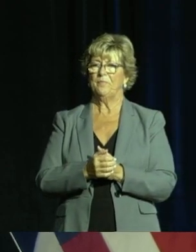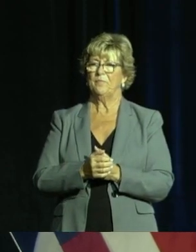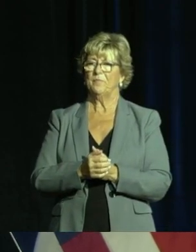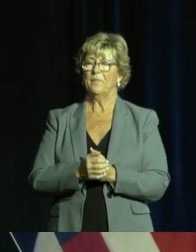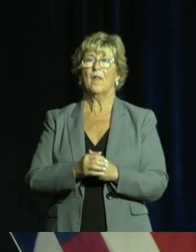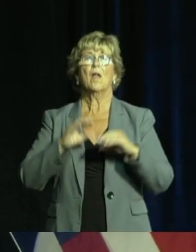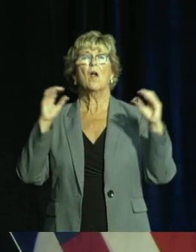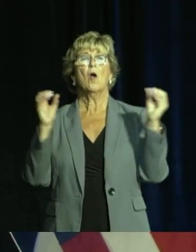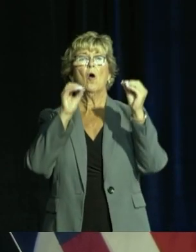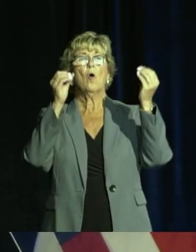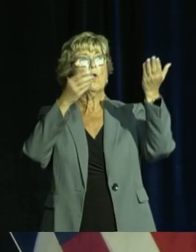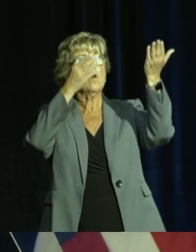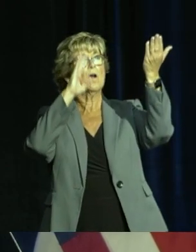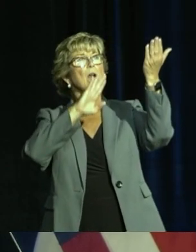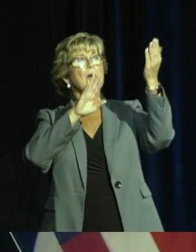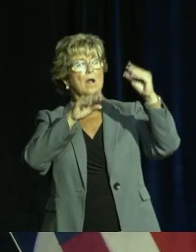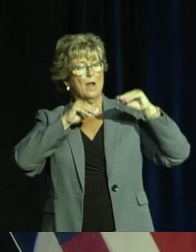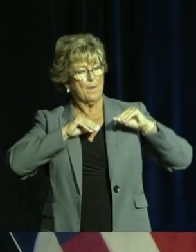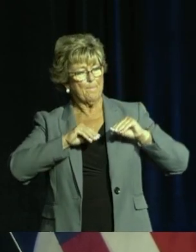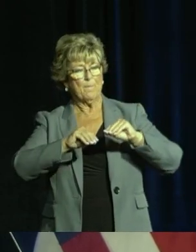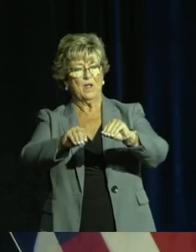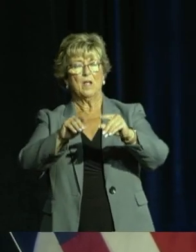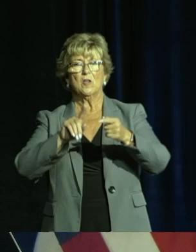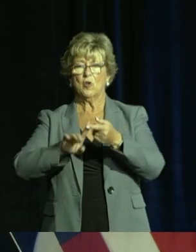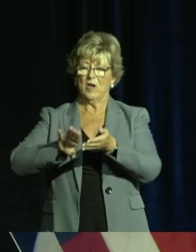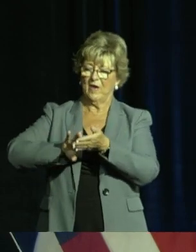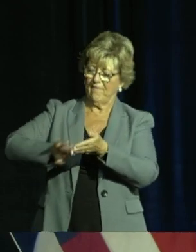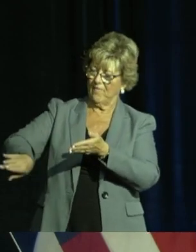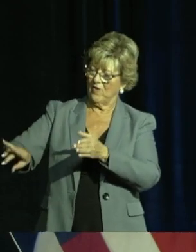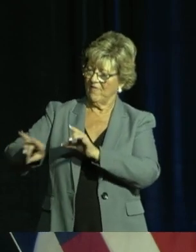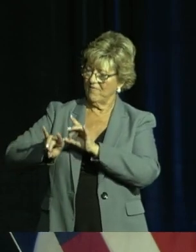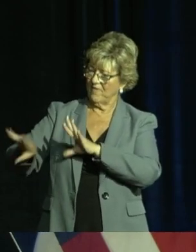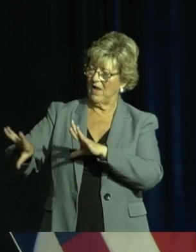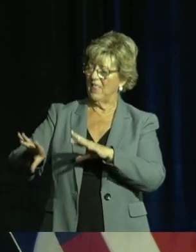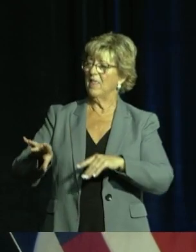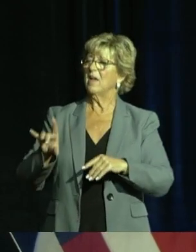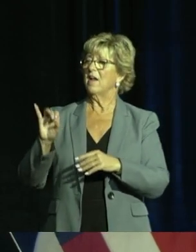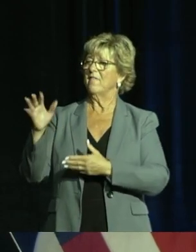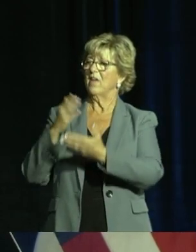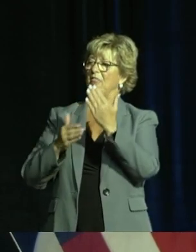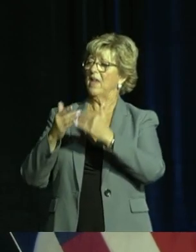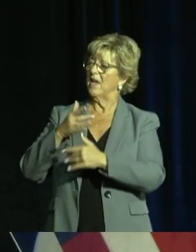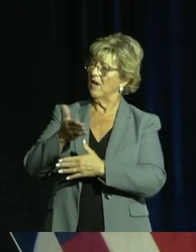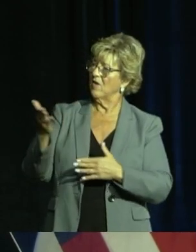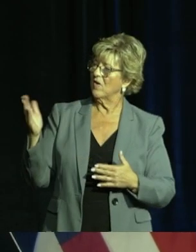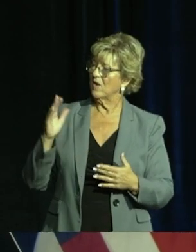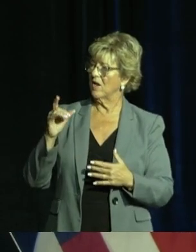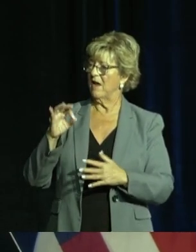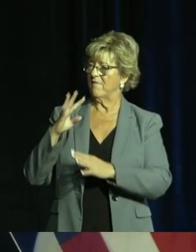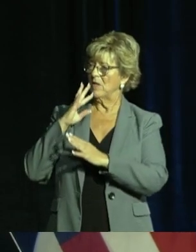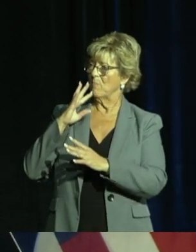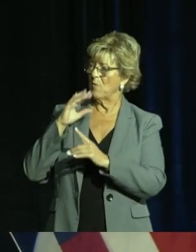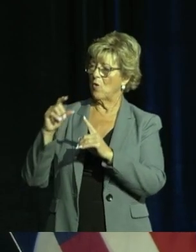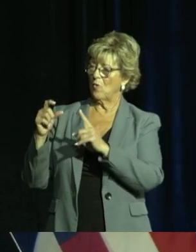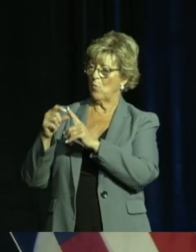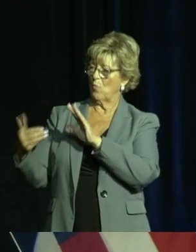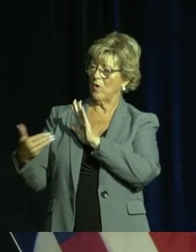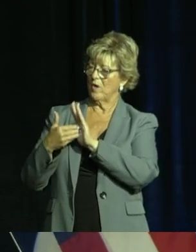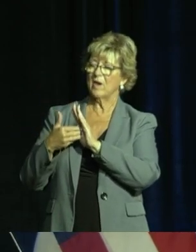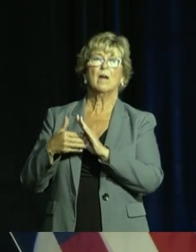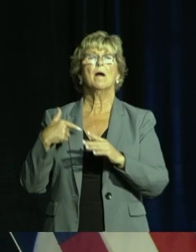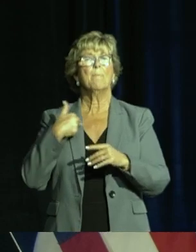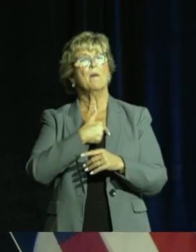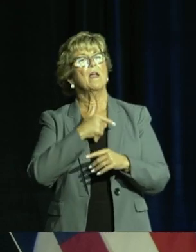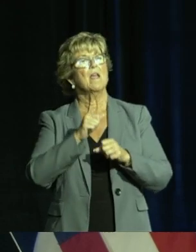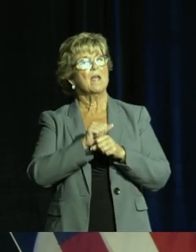O God, move us to forsake violence of the hand and of the spoken word. Make us a